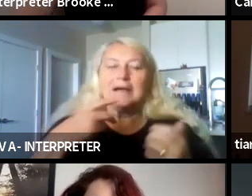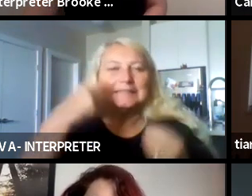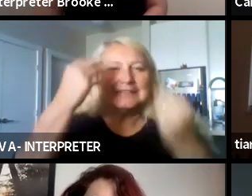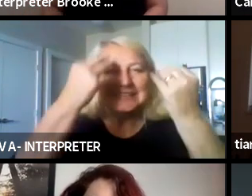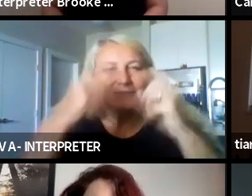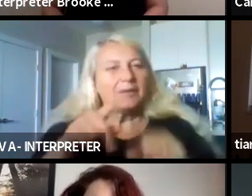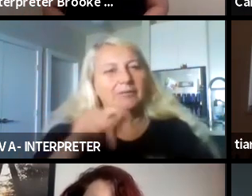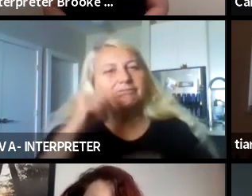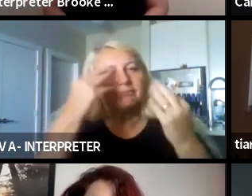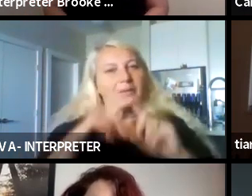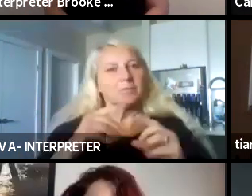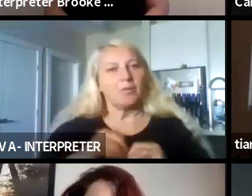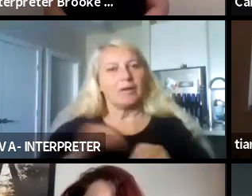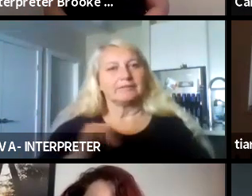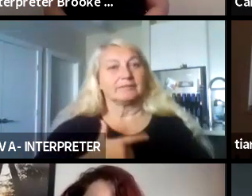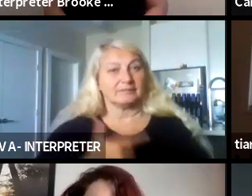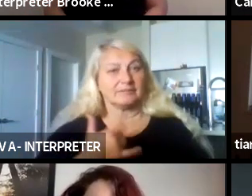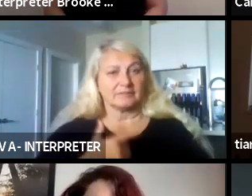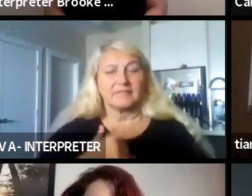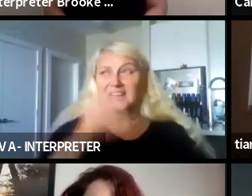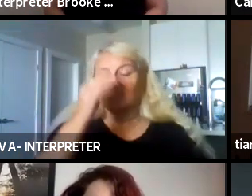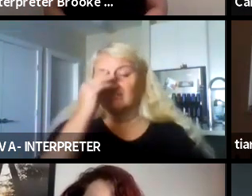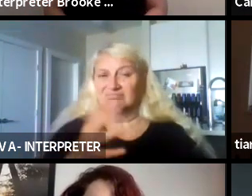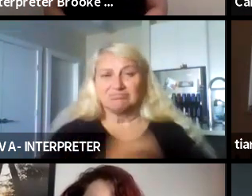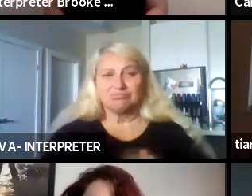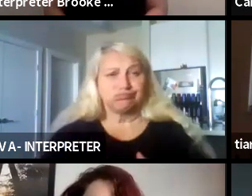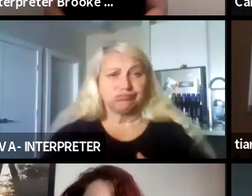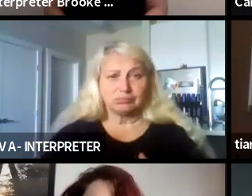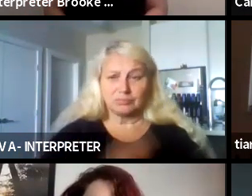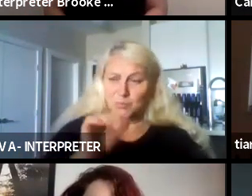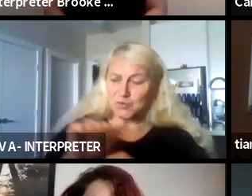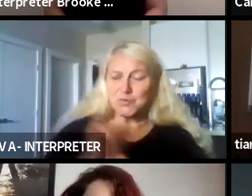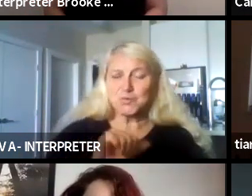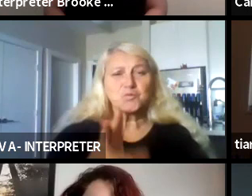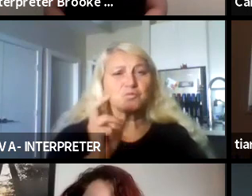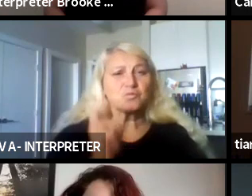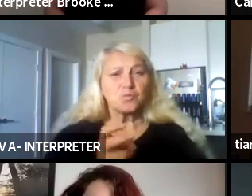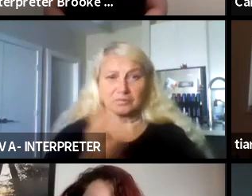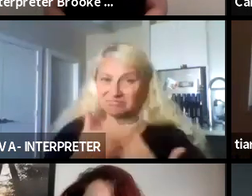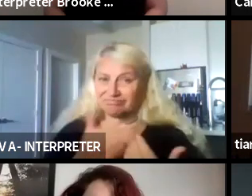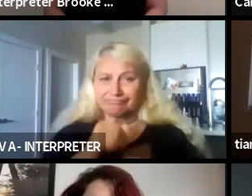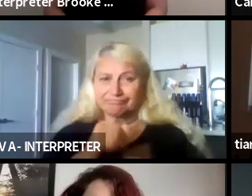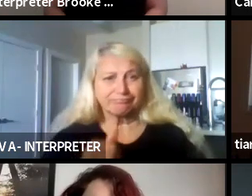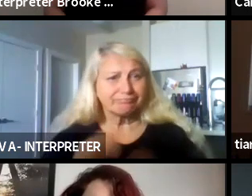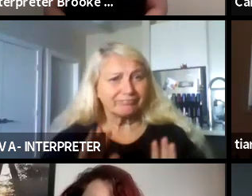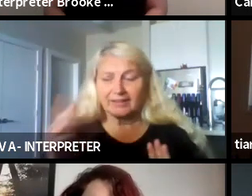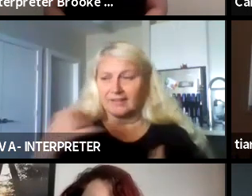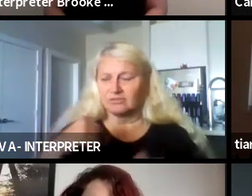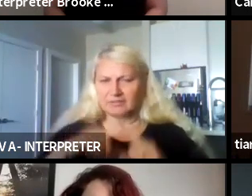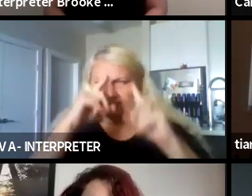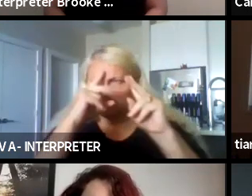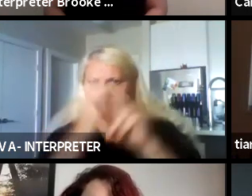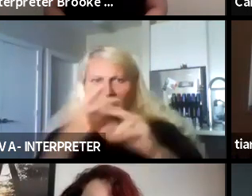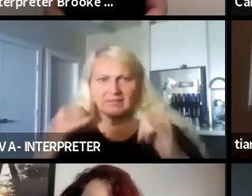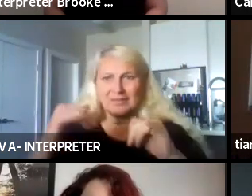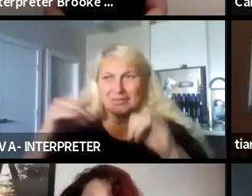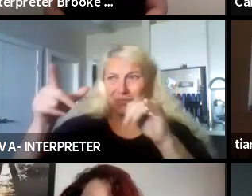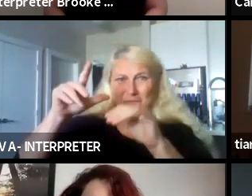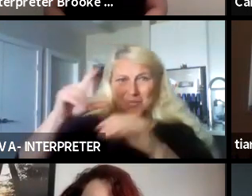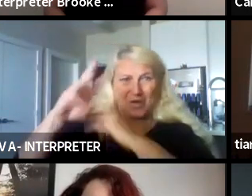thinking, which has been hard work for me. It's helping me process everything, you know, the global crisis, but it's